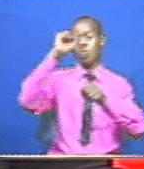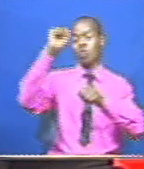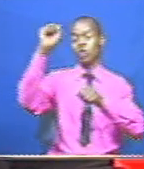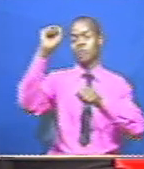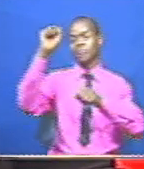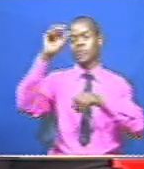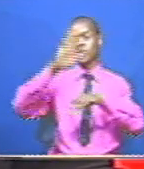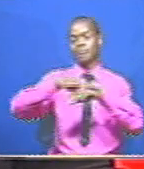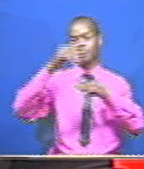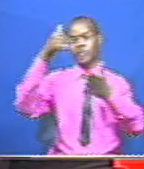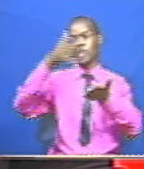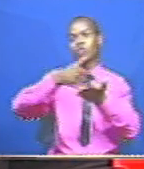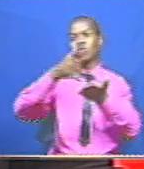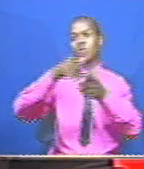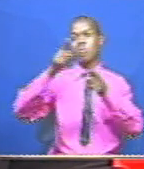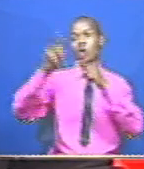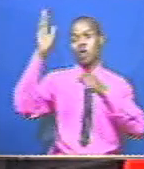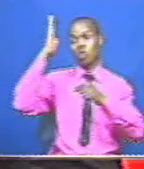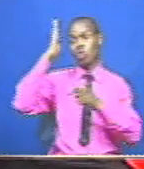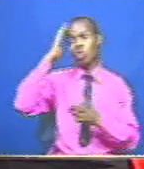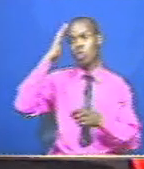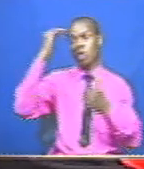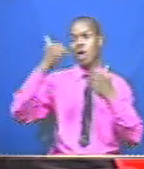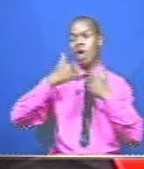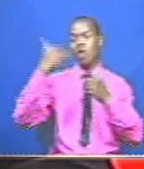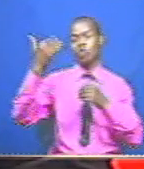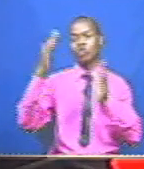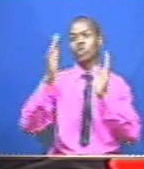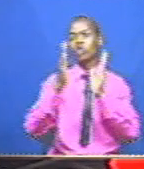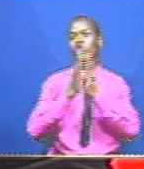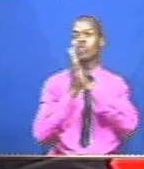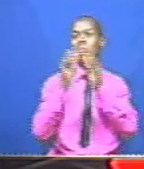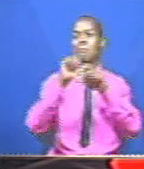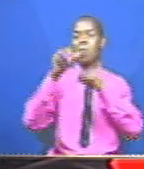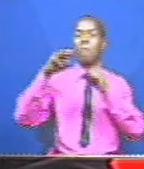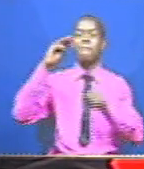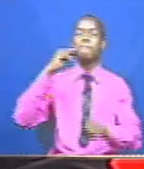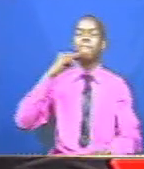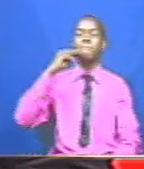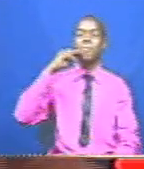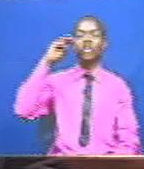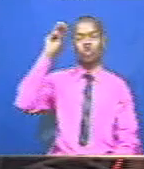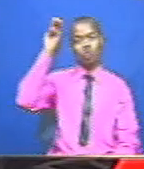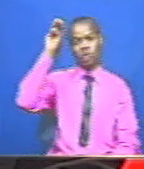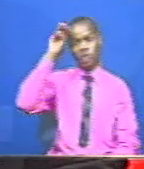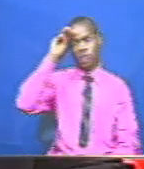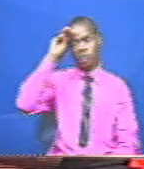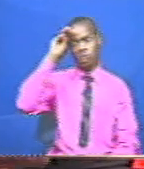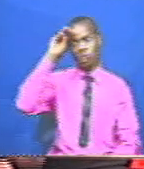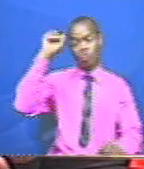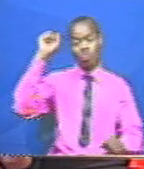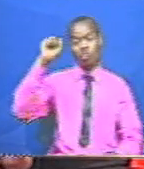there. But you know, this is actually has been the story of maturity, of us being able to